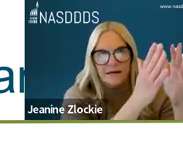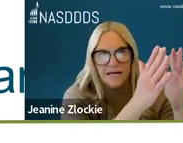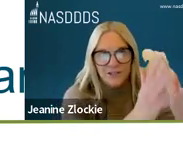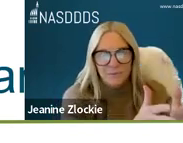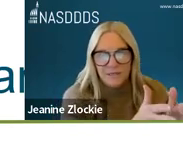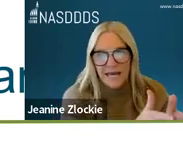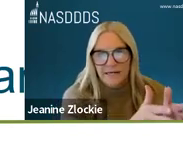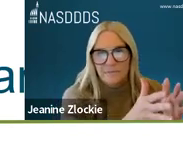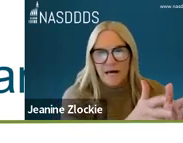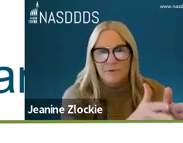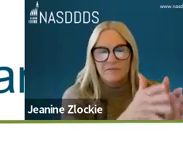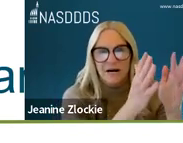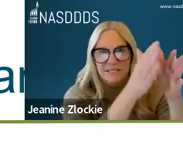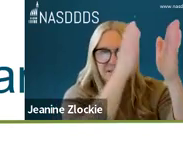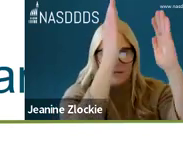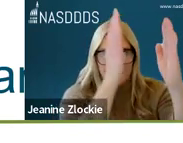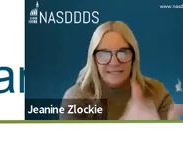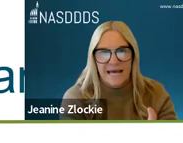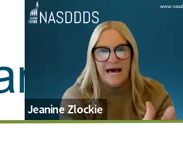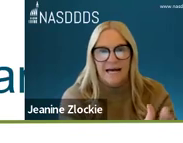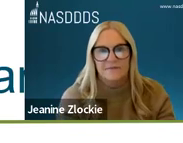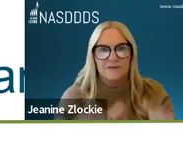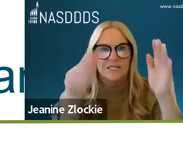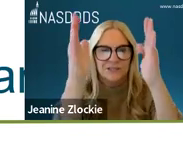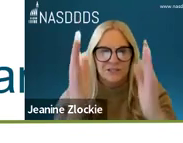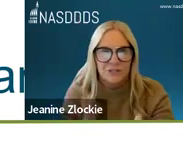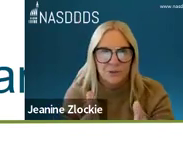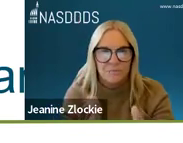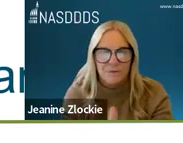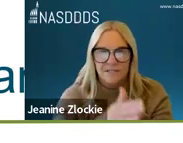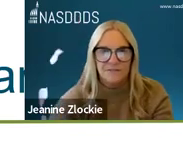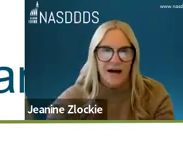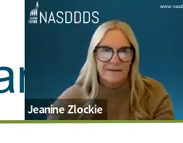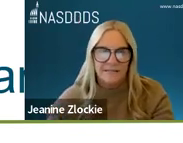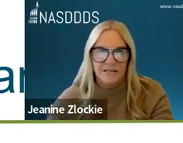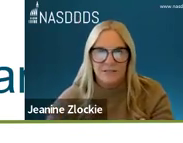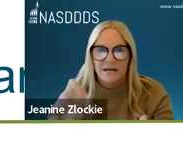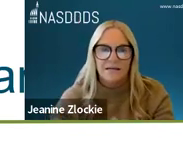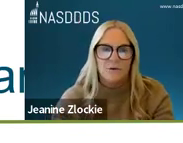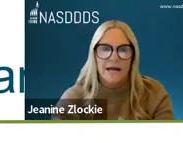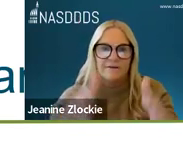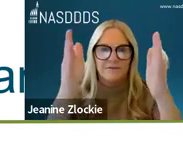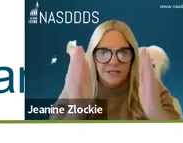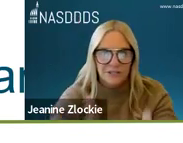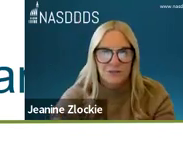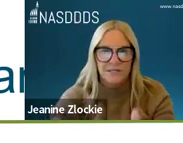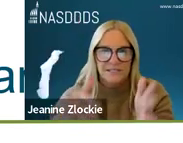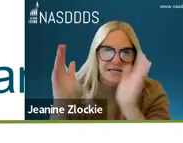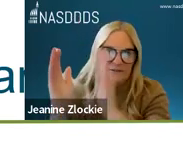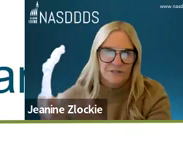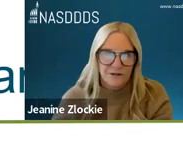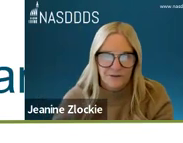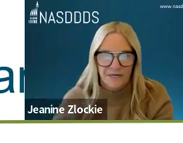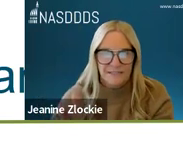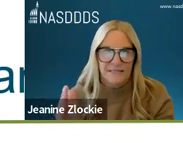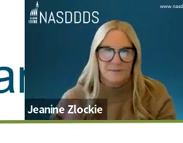the unduplicated number of participants is X. For year two, because there's 5 years in a waiver. For year two, it's